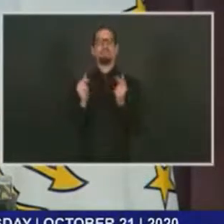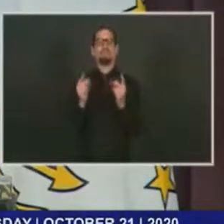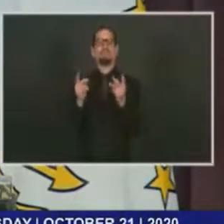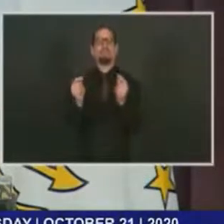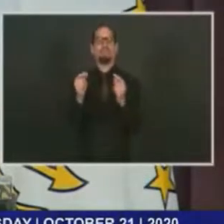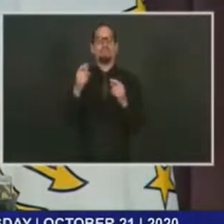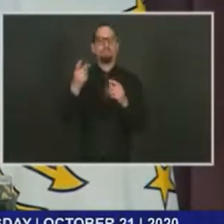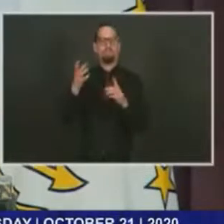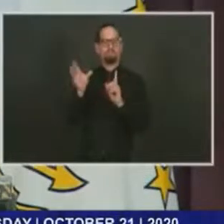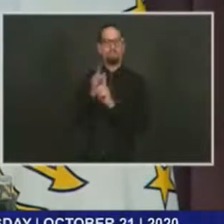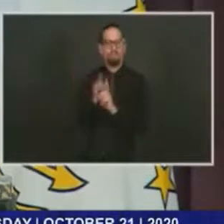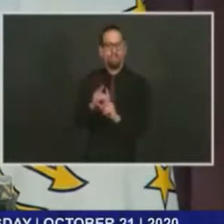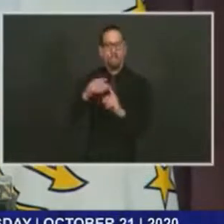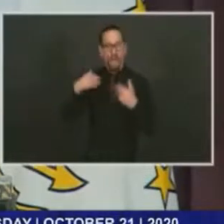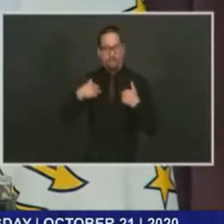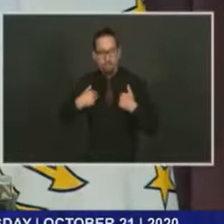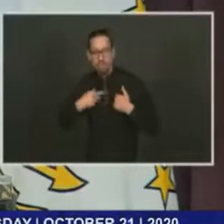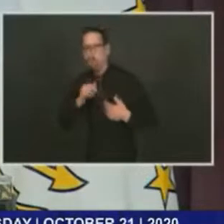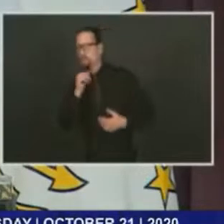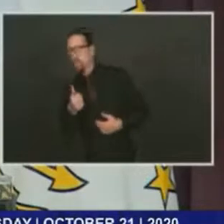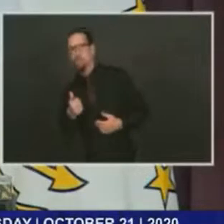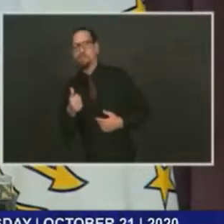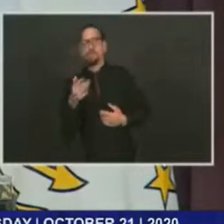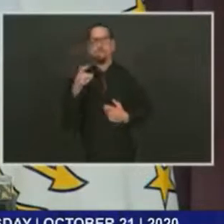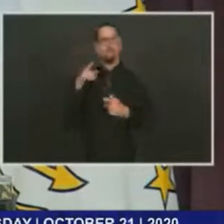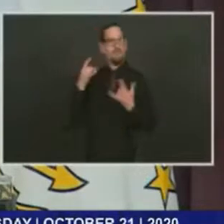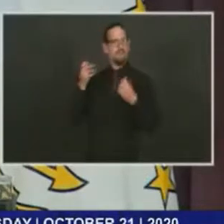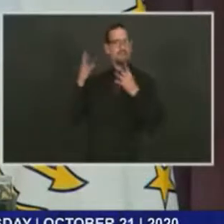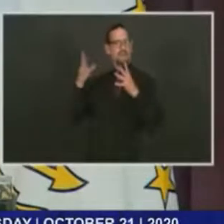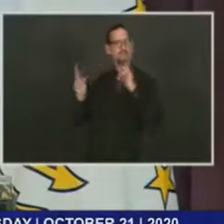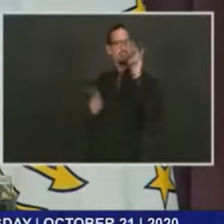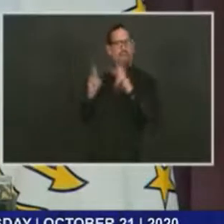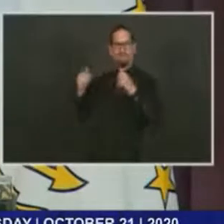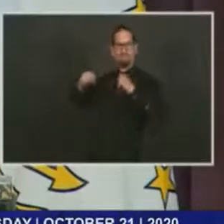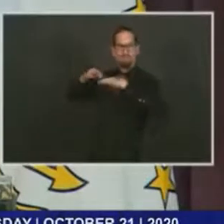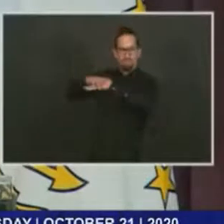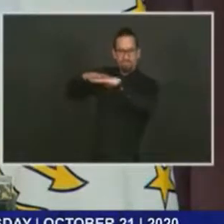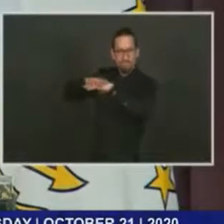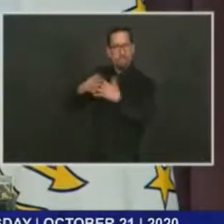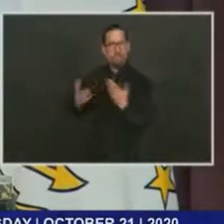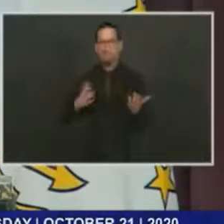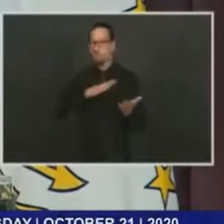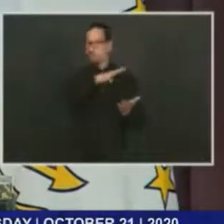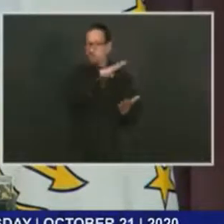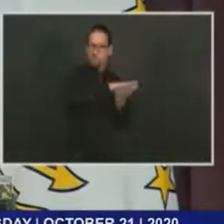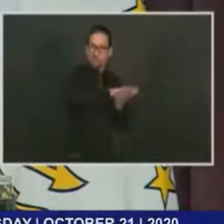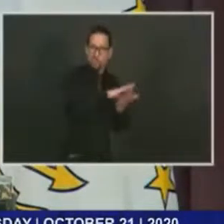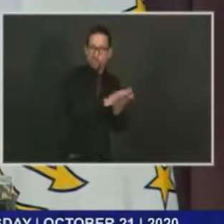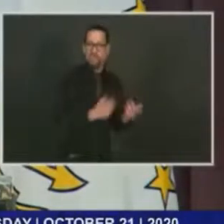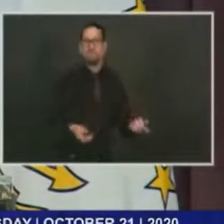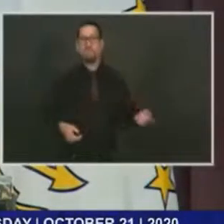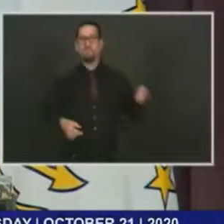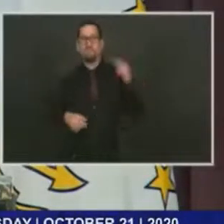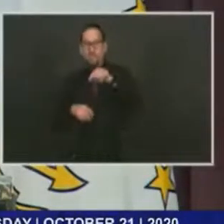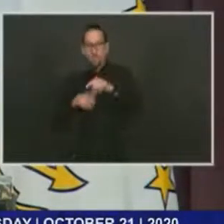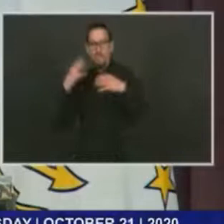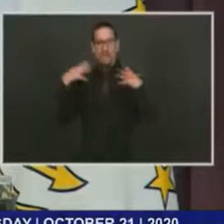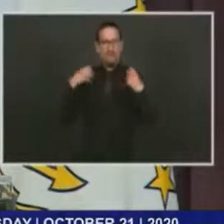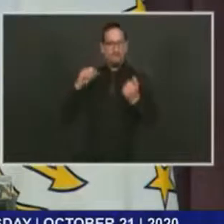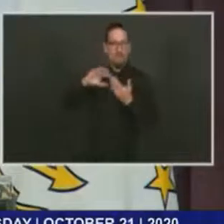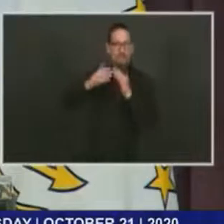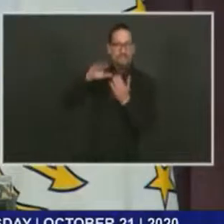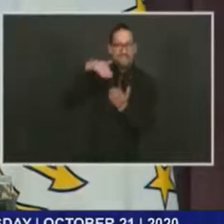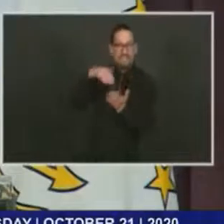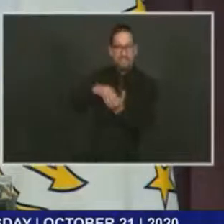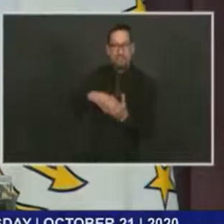K-12, in high-density communities, in colleges and universities, there's a need for speed. We